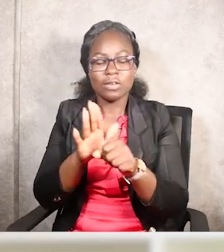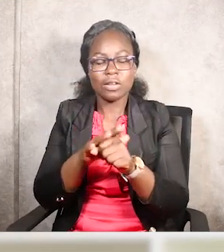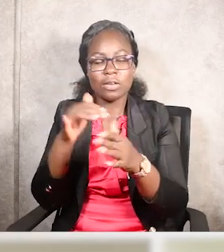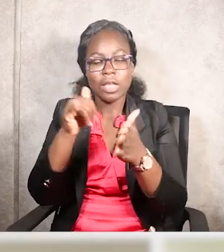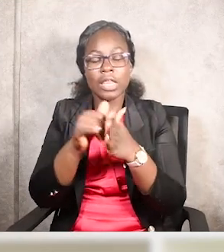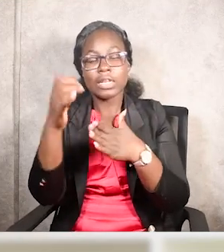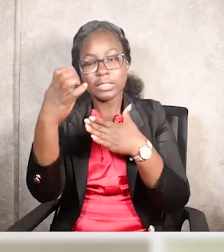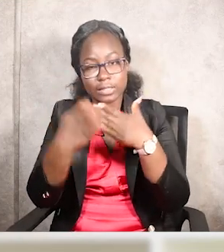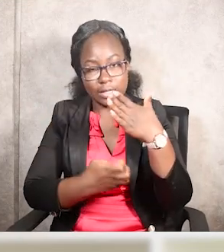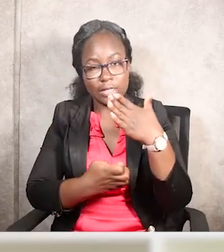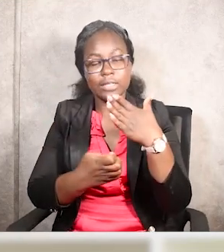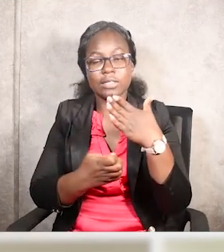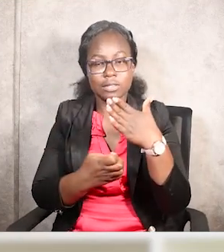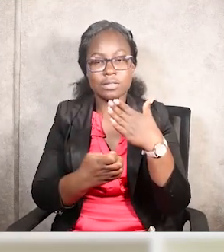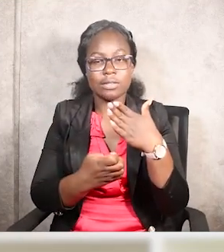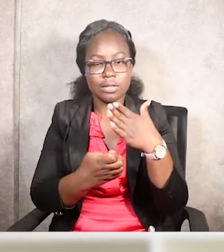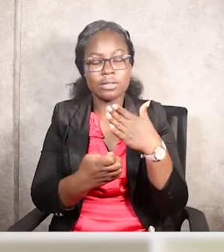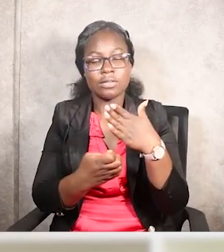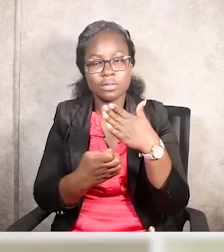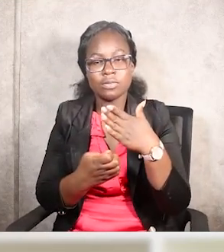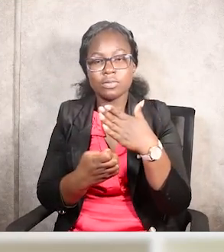Thank you so much. That is the end of